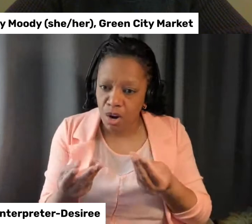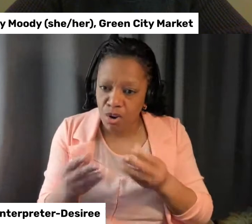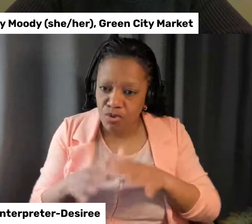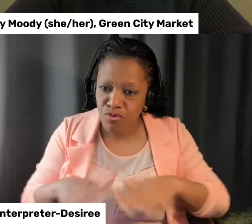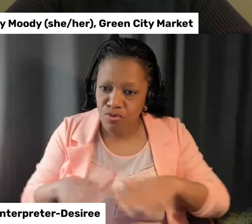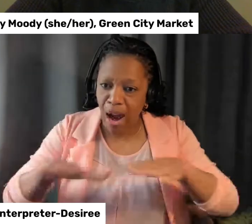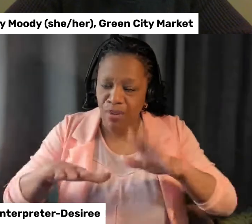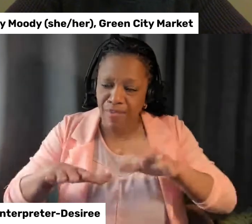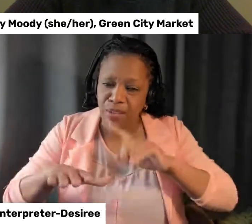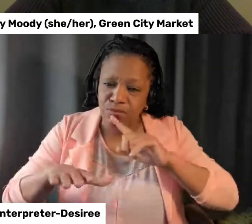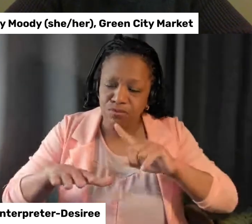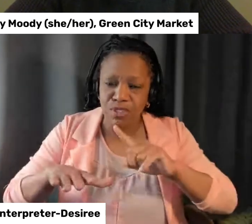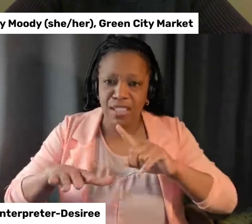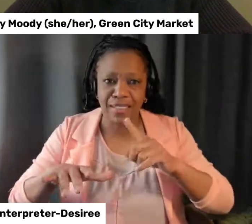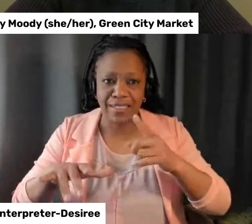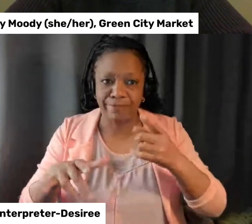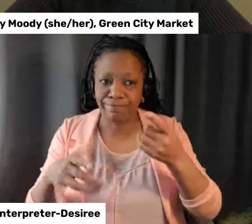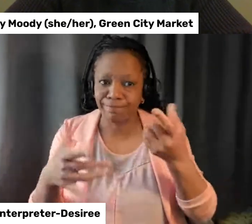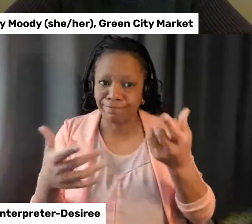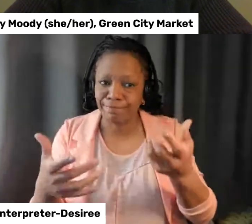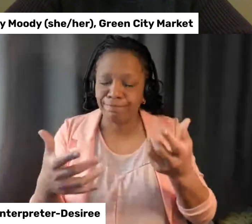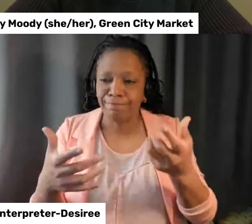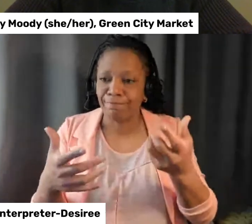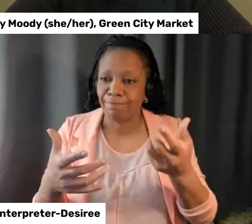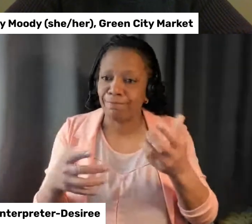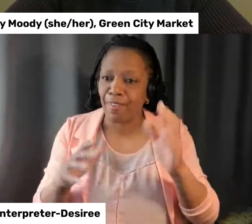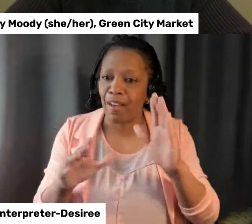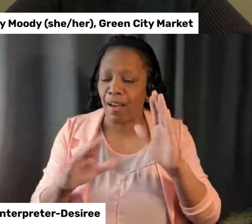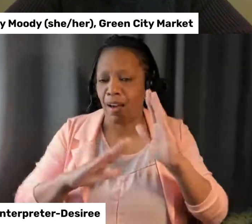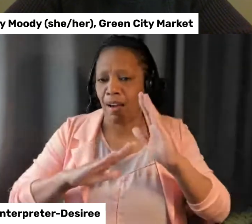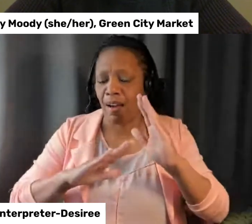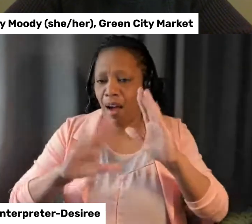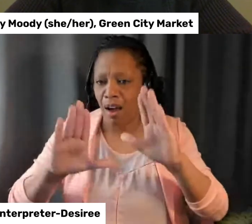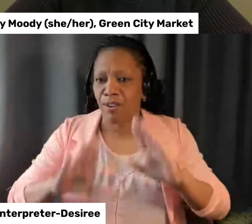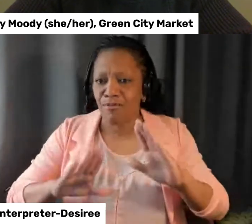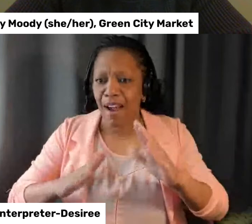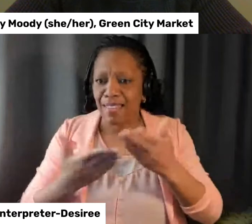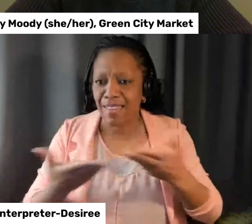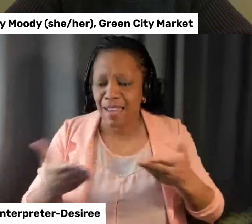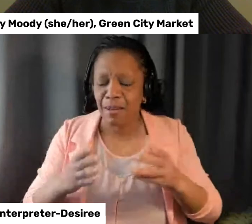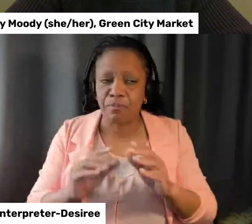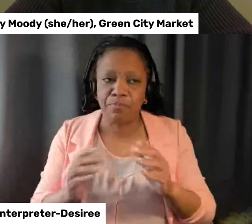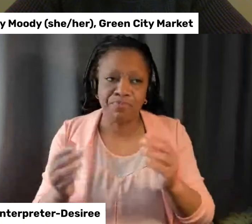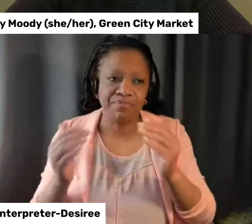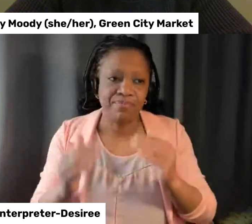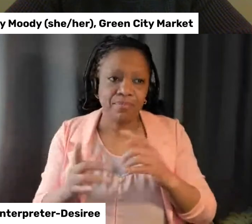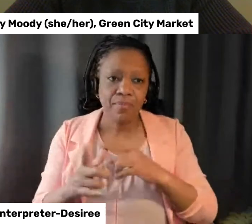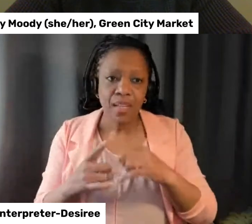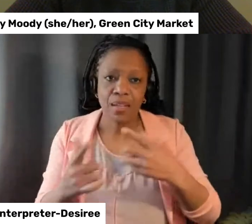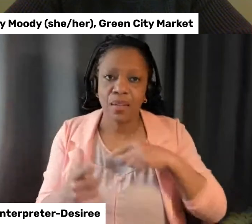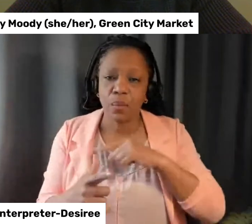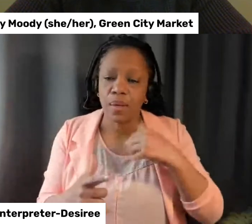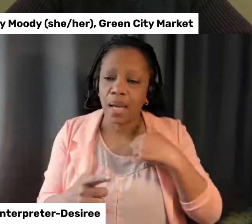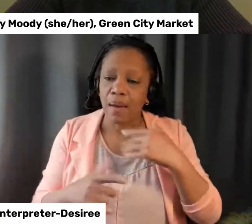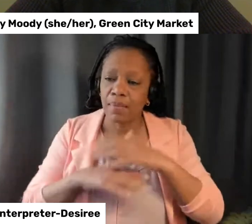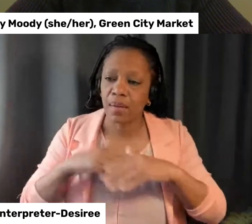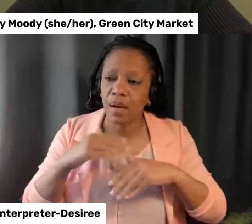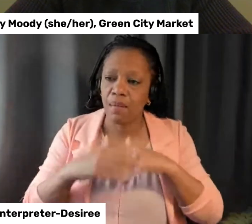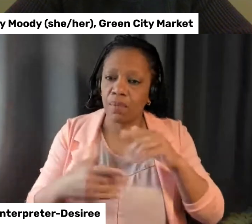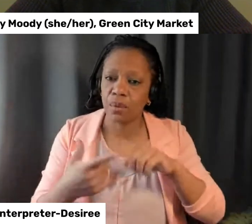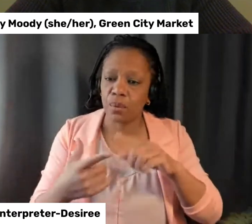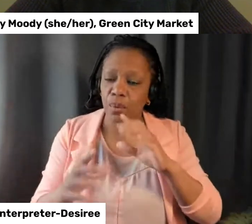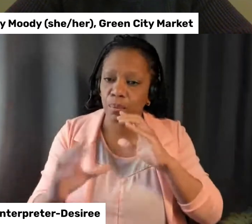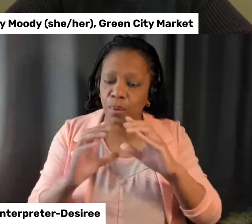know. It's really amazing. I would say also just the fact that we do have this comfort in communicating with each